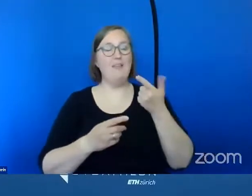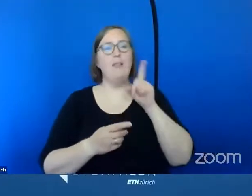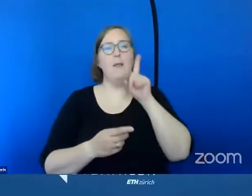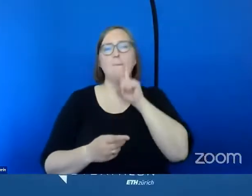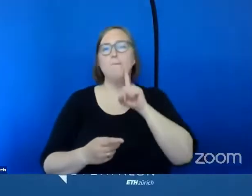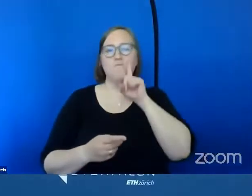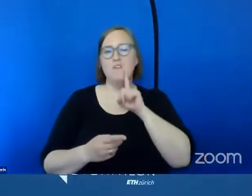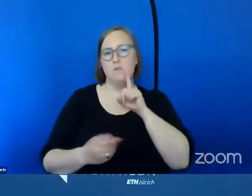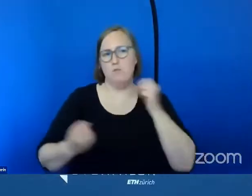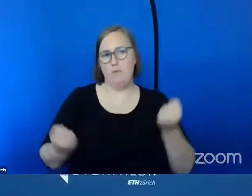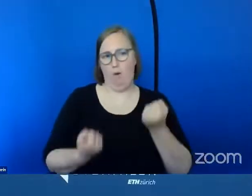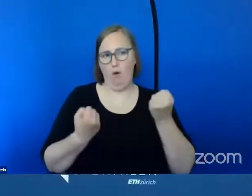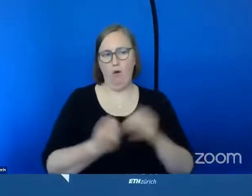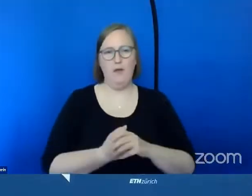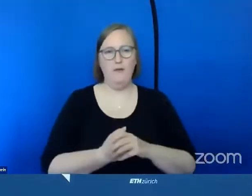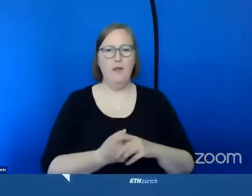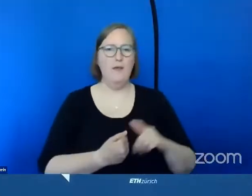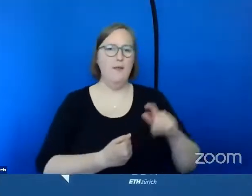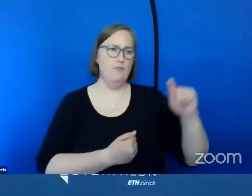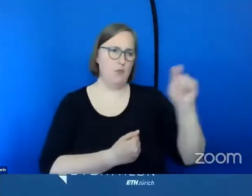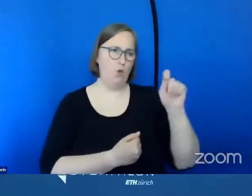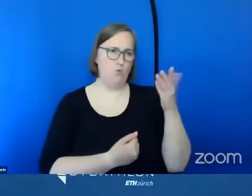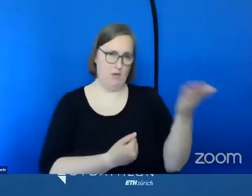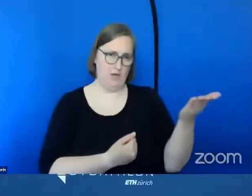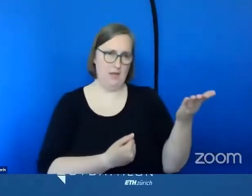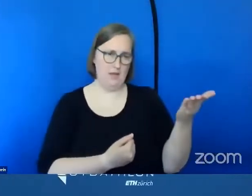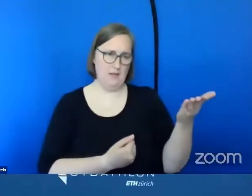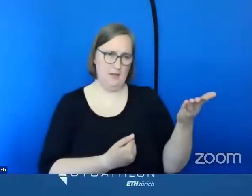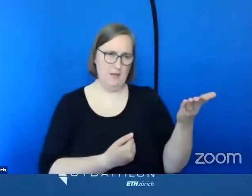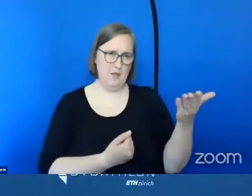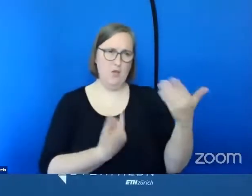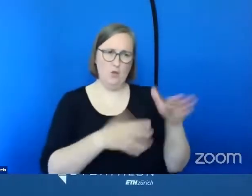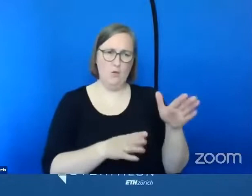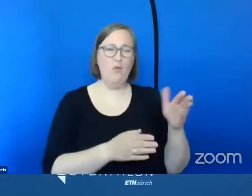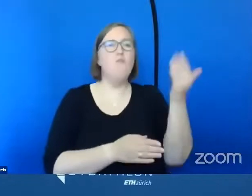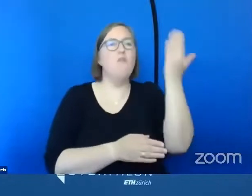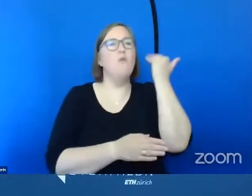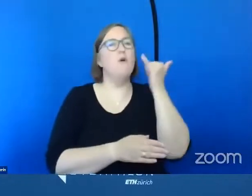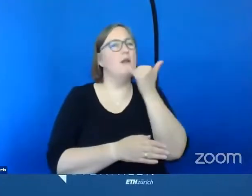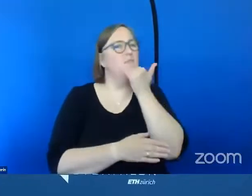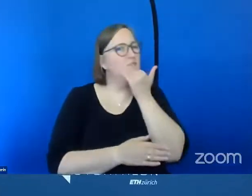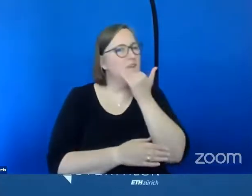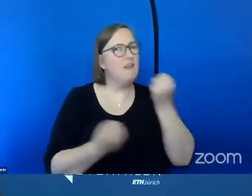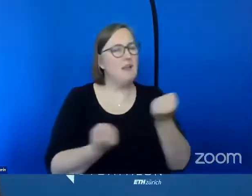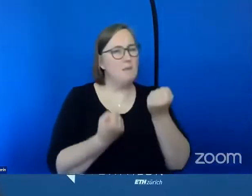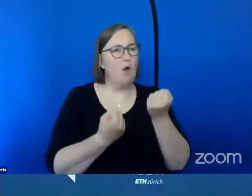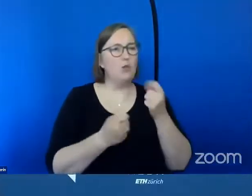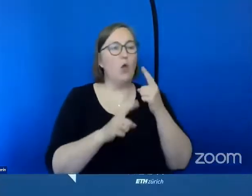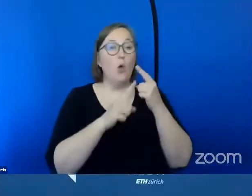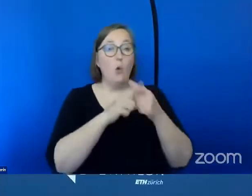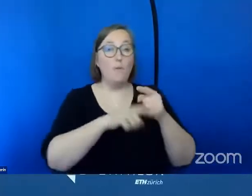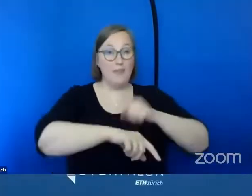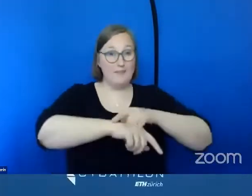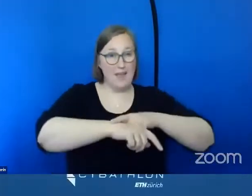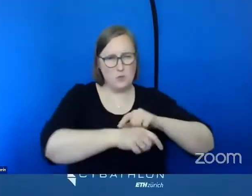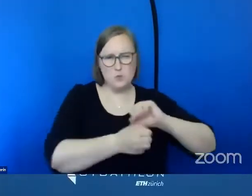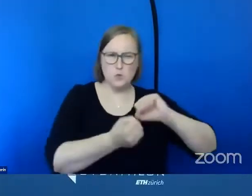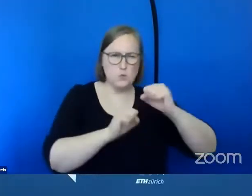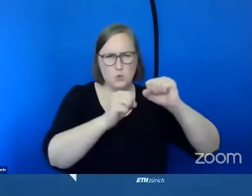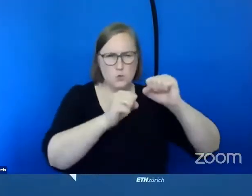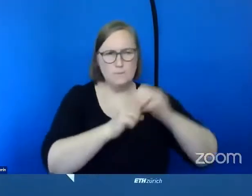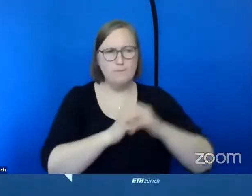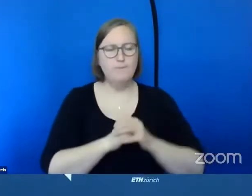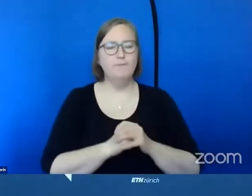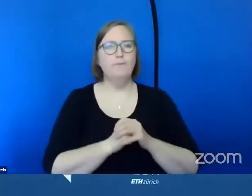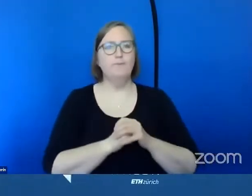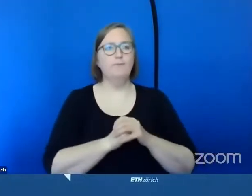those 8 objects, the blue objects, into their position in under 3 minutes. Tony looks